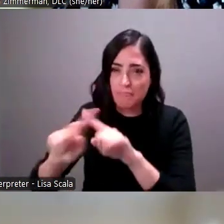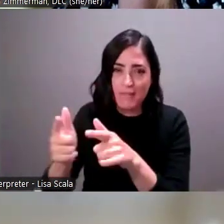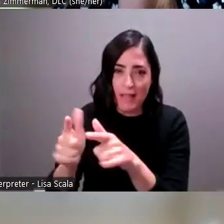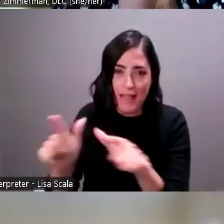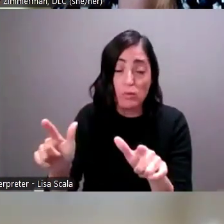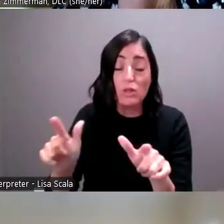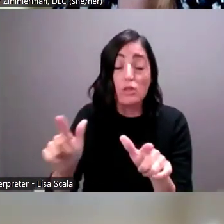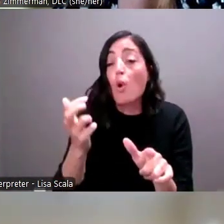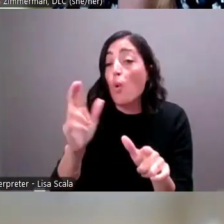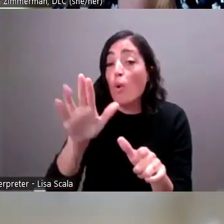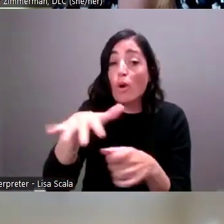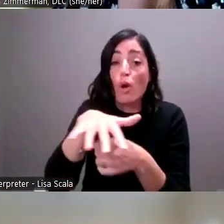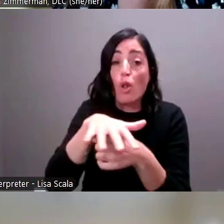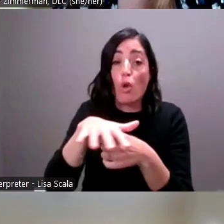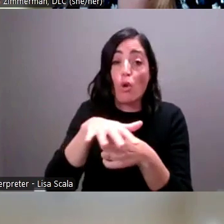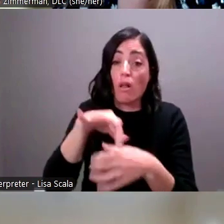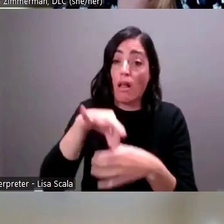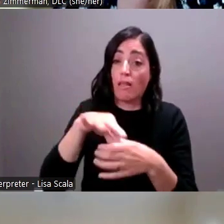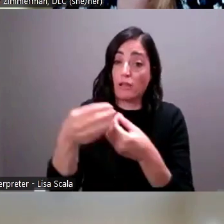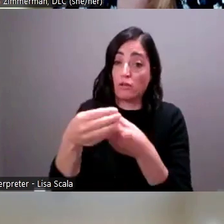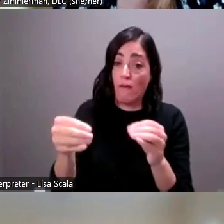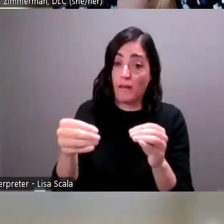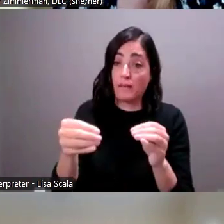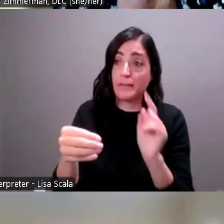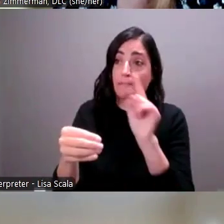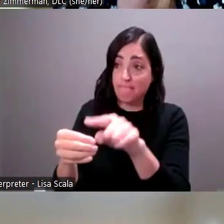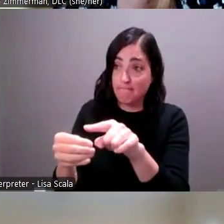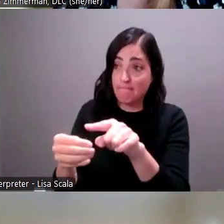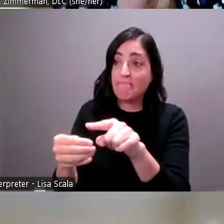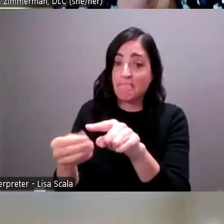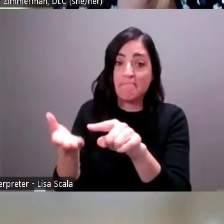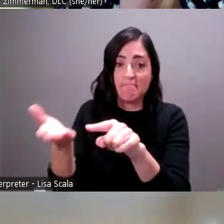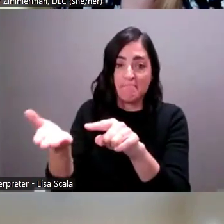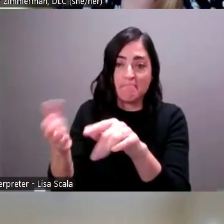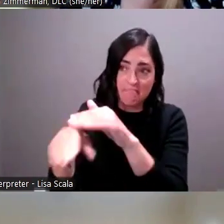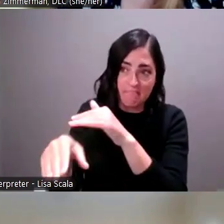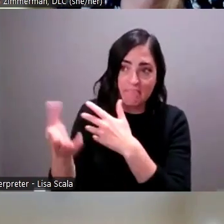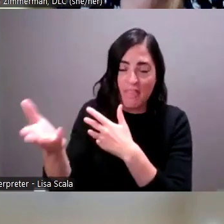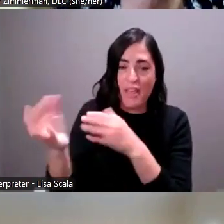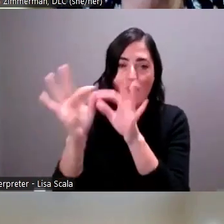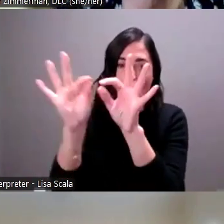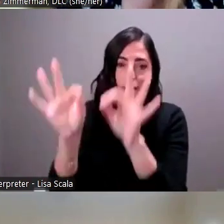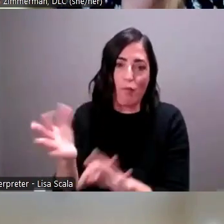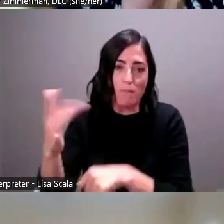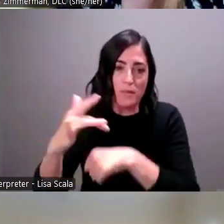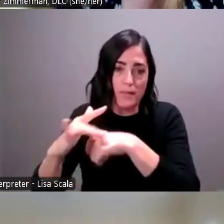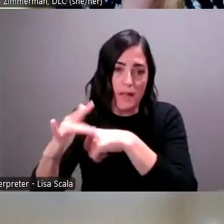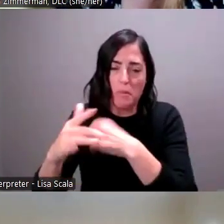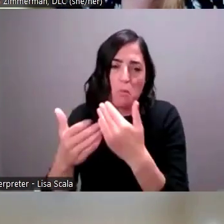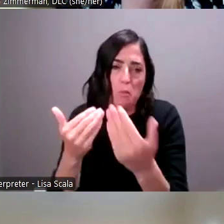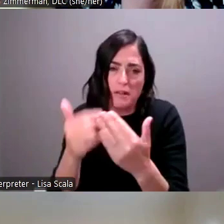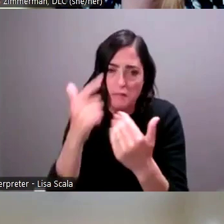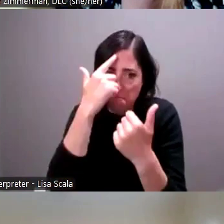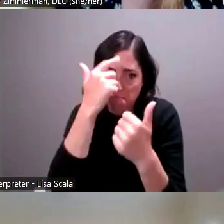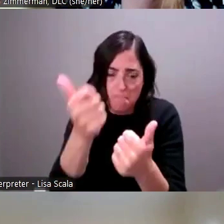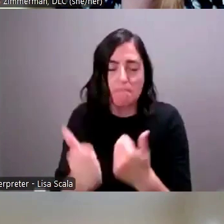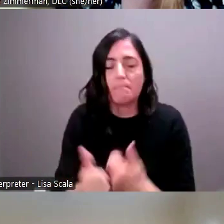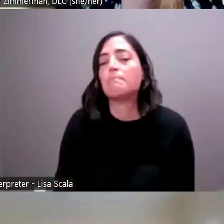can go to your local election office, whatever is easier for you.